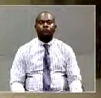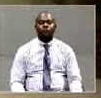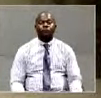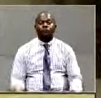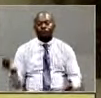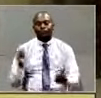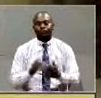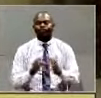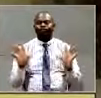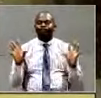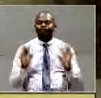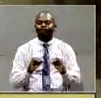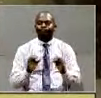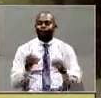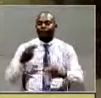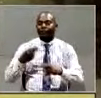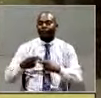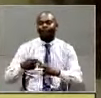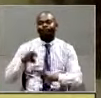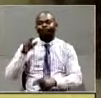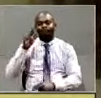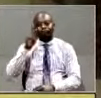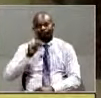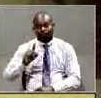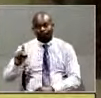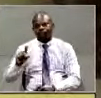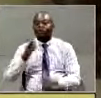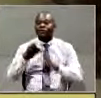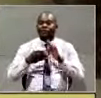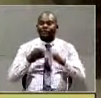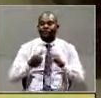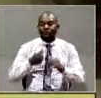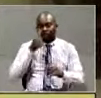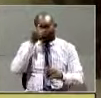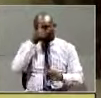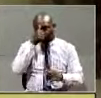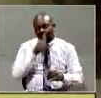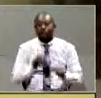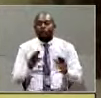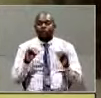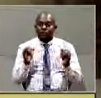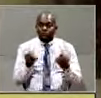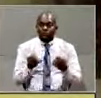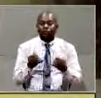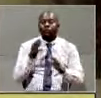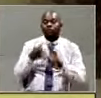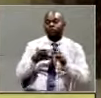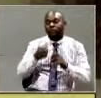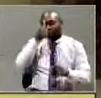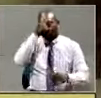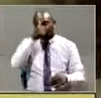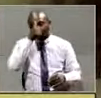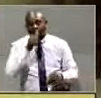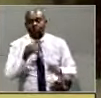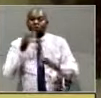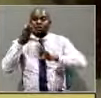Again, that's it from us. My name is Patricia Lokoma, and from the entire news team, together with Mogalo Mohammed